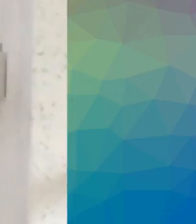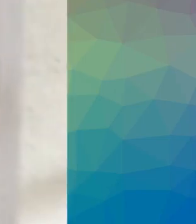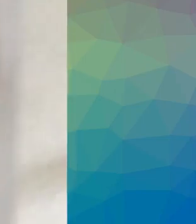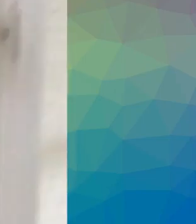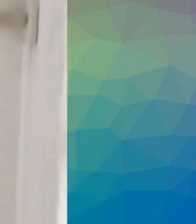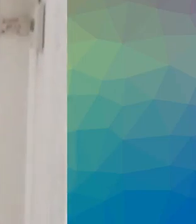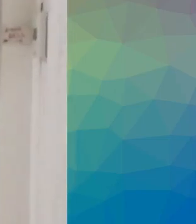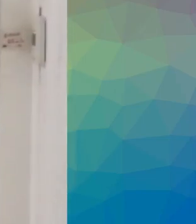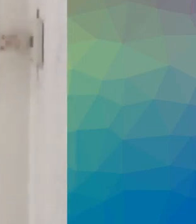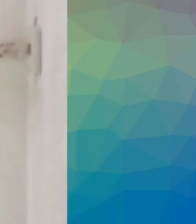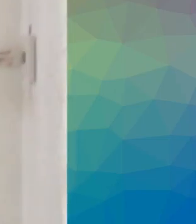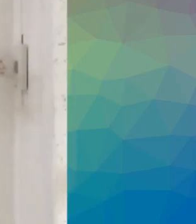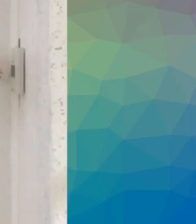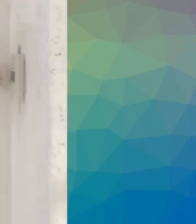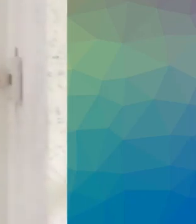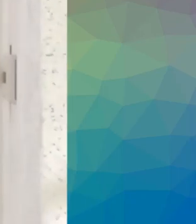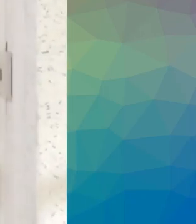Hello.